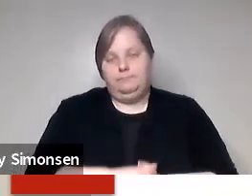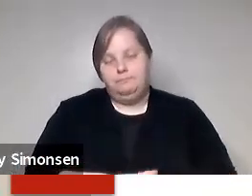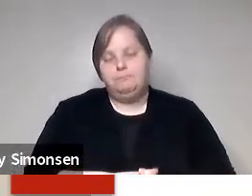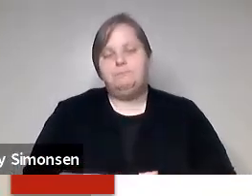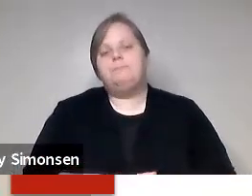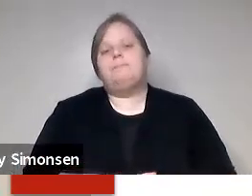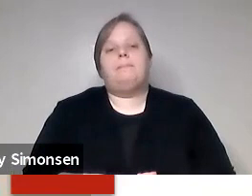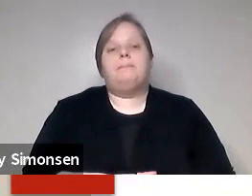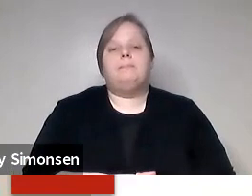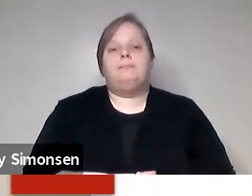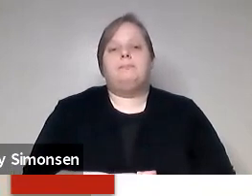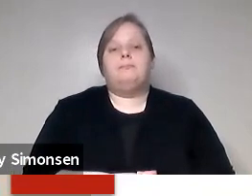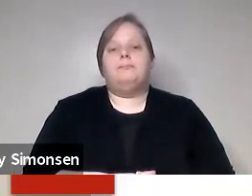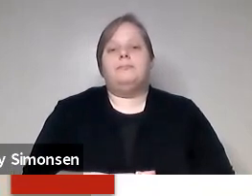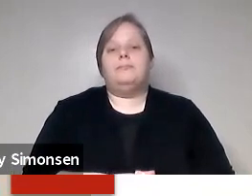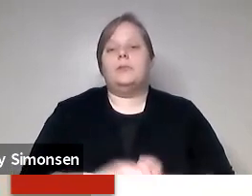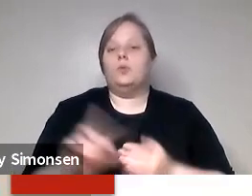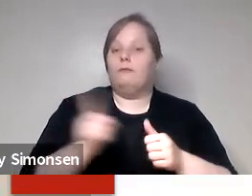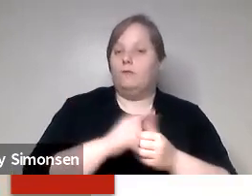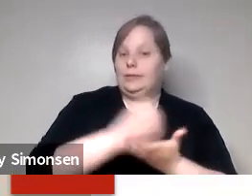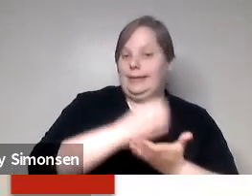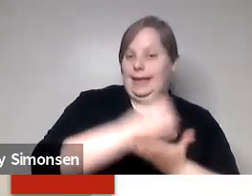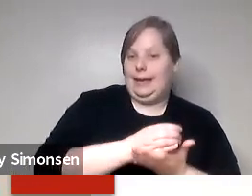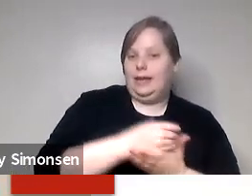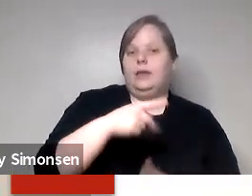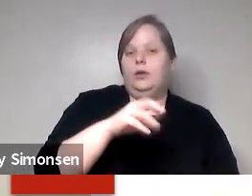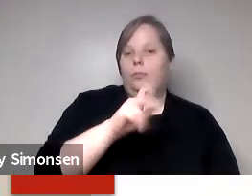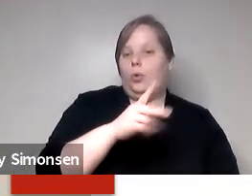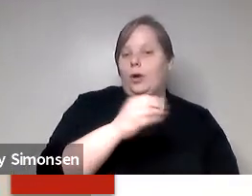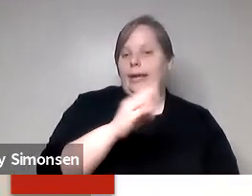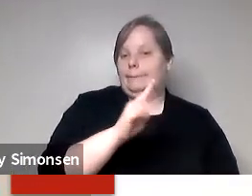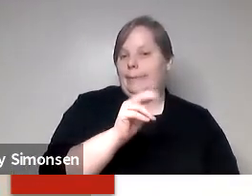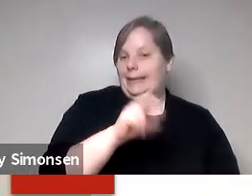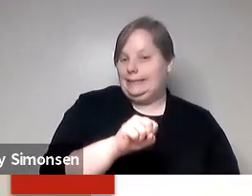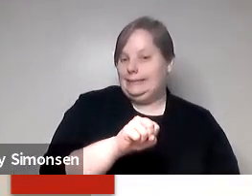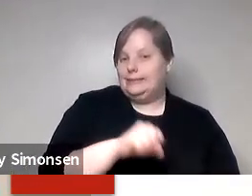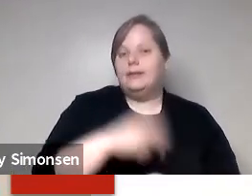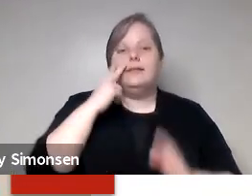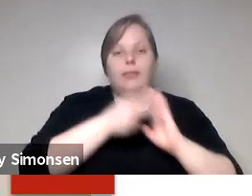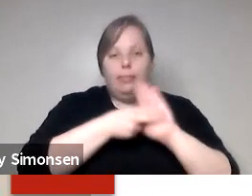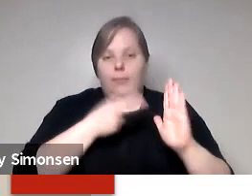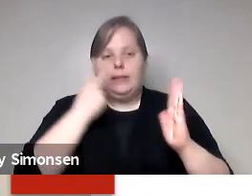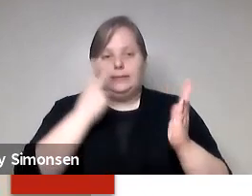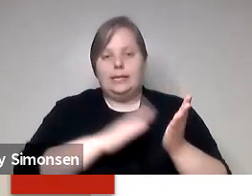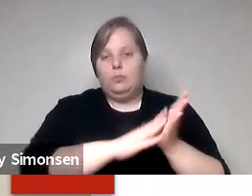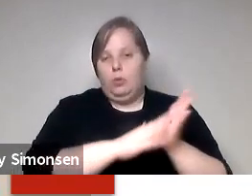So the first can shows a can of pork and beans. I see the label and it's in